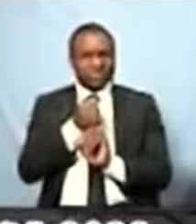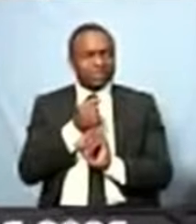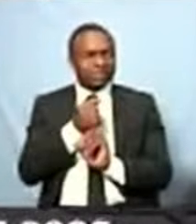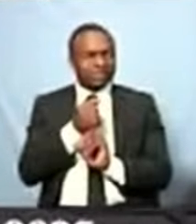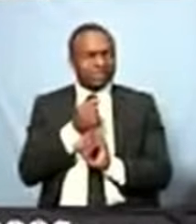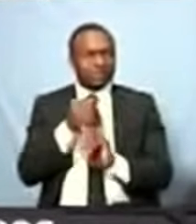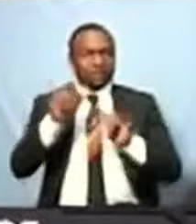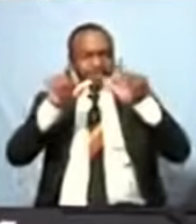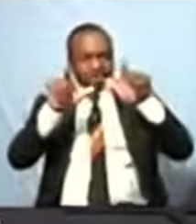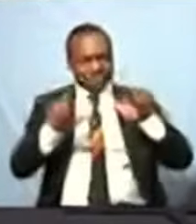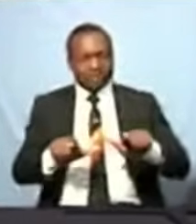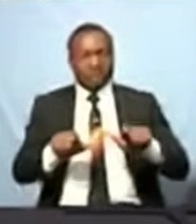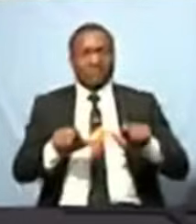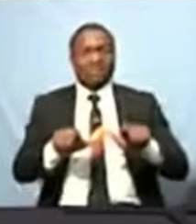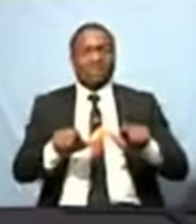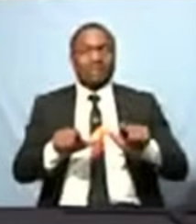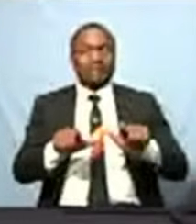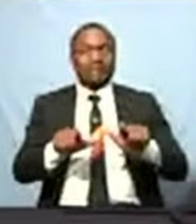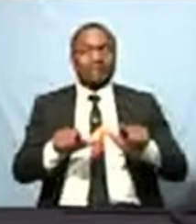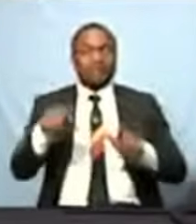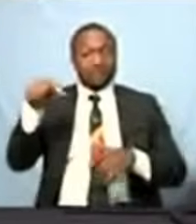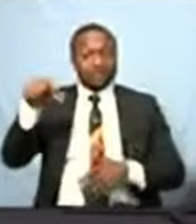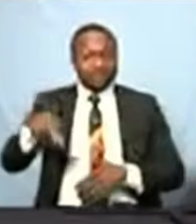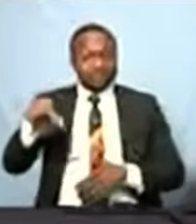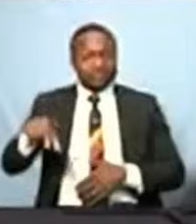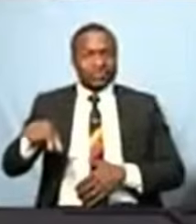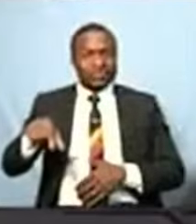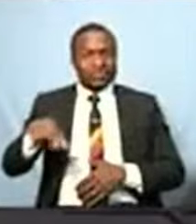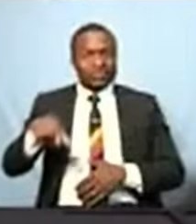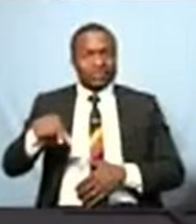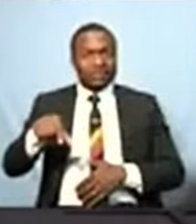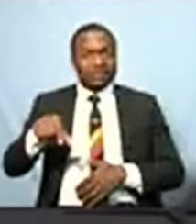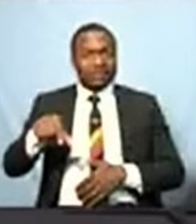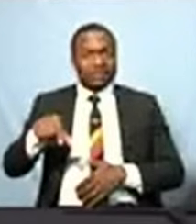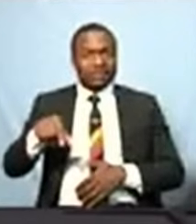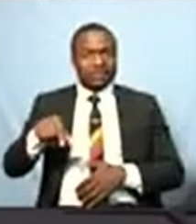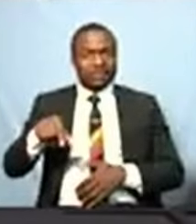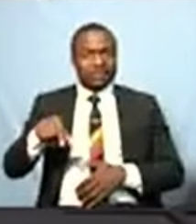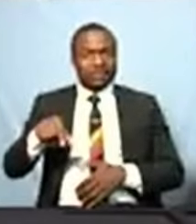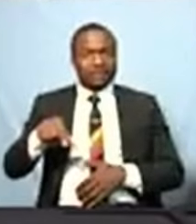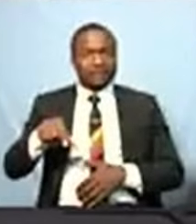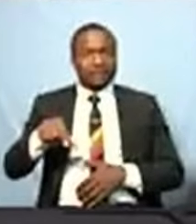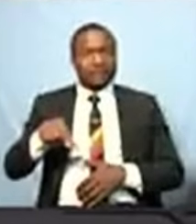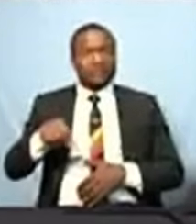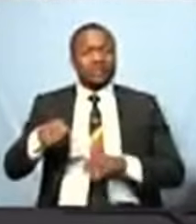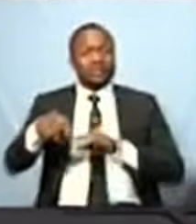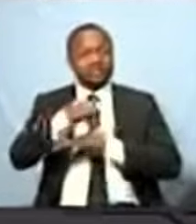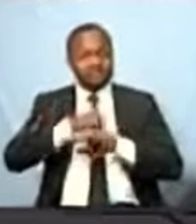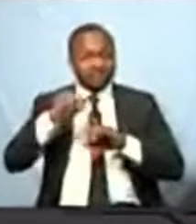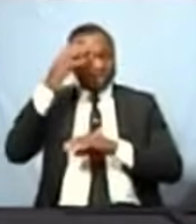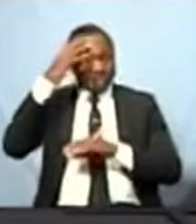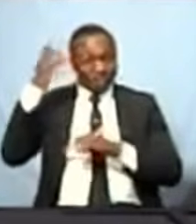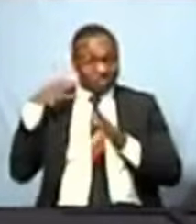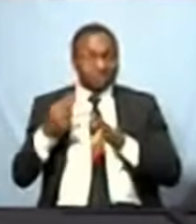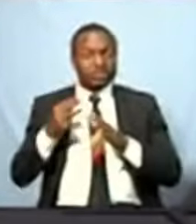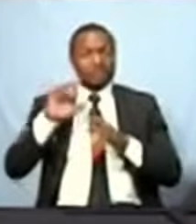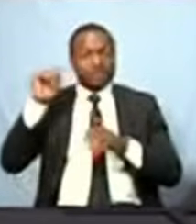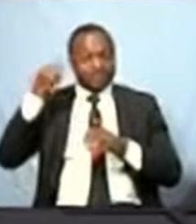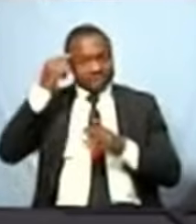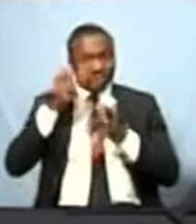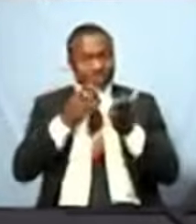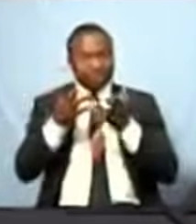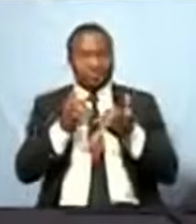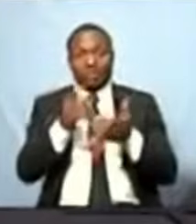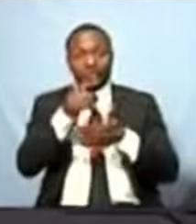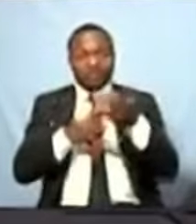by lowering the requirements for appointing the head of the civil service? What do you want to cure? Does